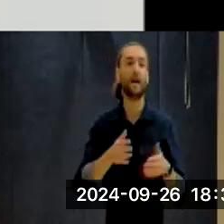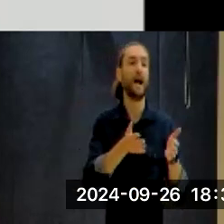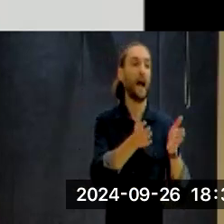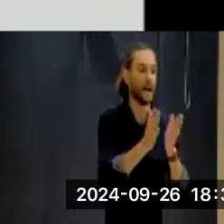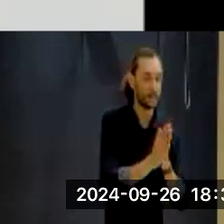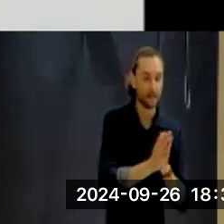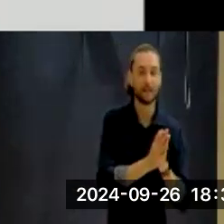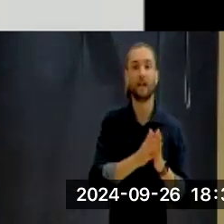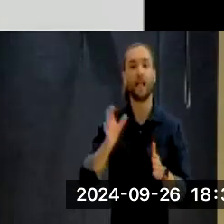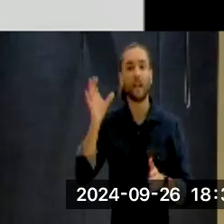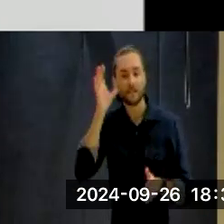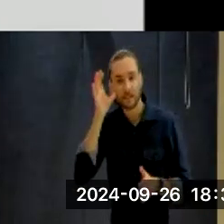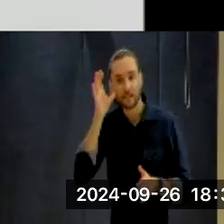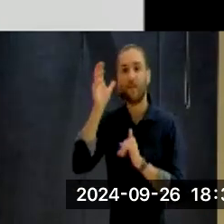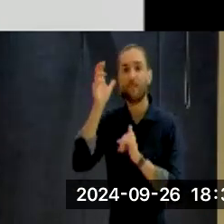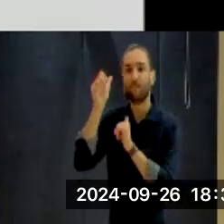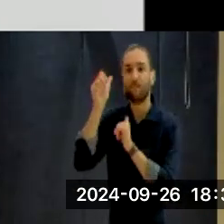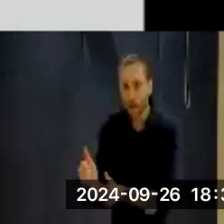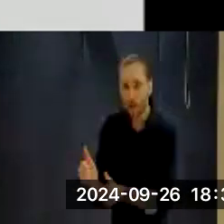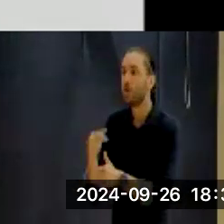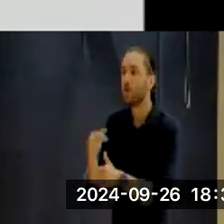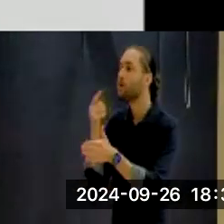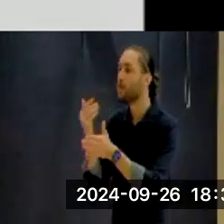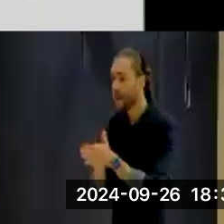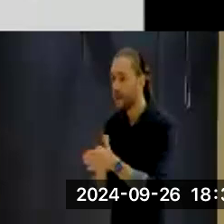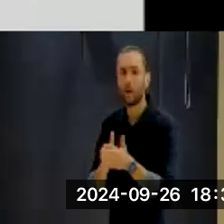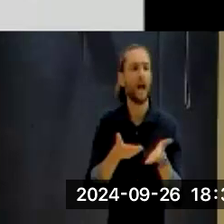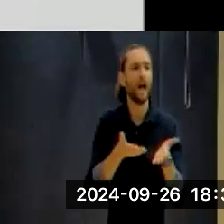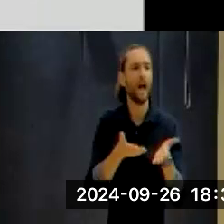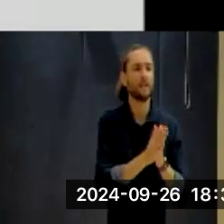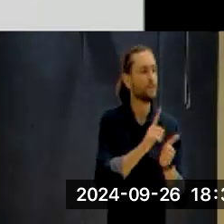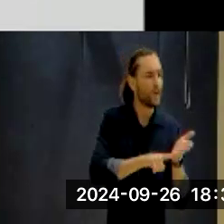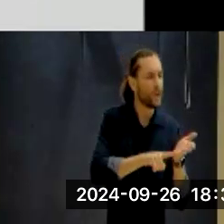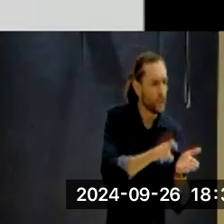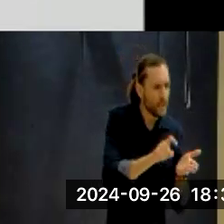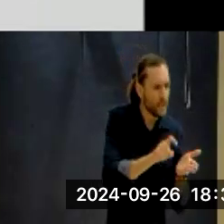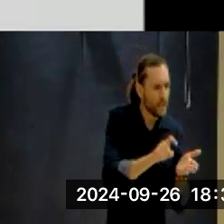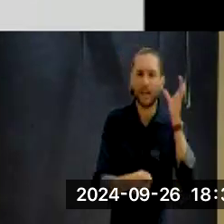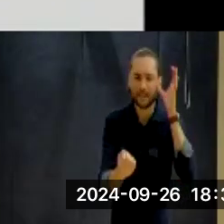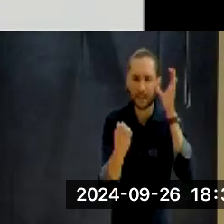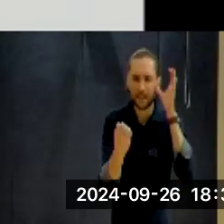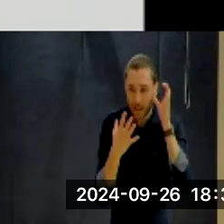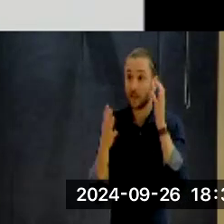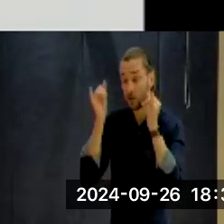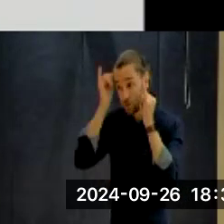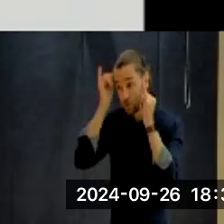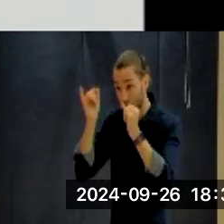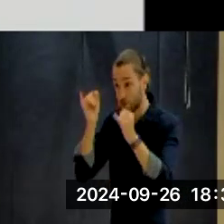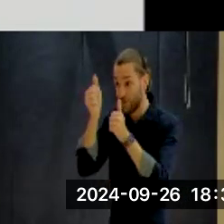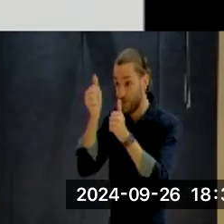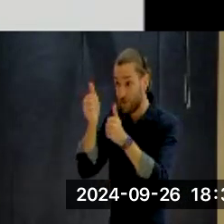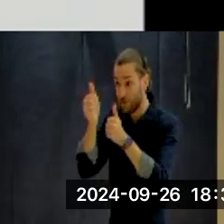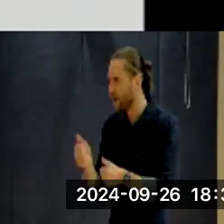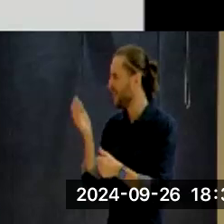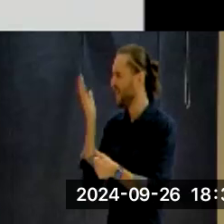repeat. Ask someone what they need. Listen to what they say. Follow the instructions. And if you didn't